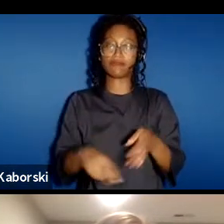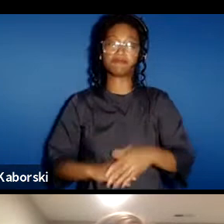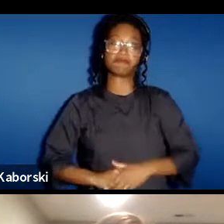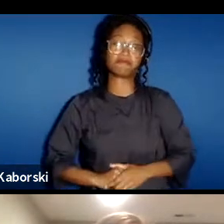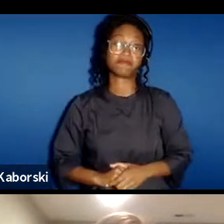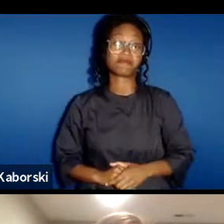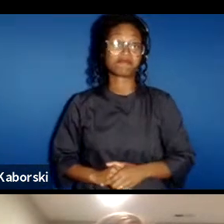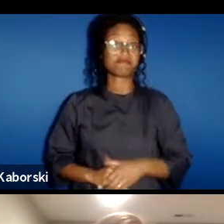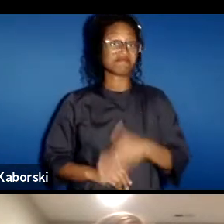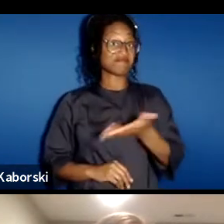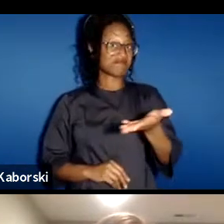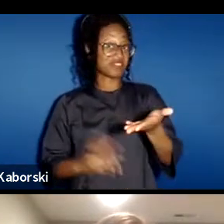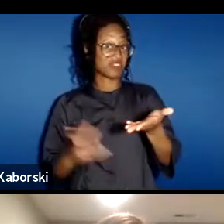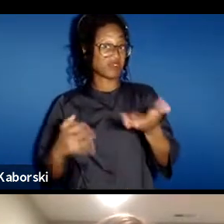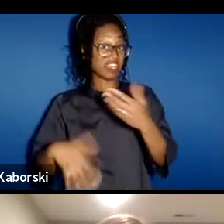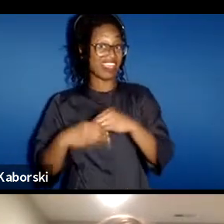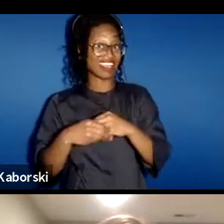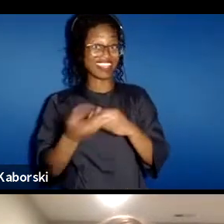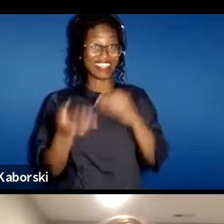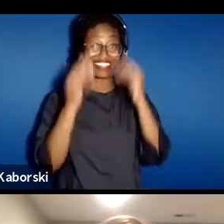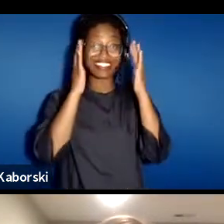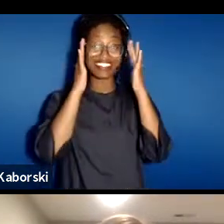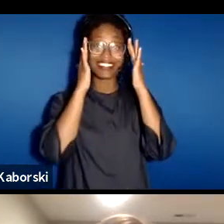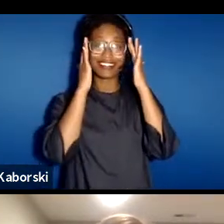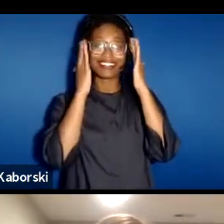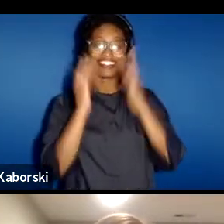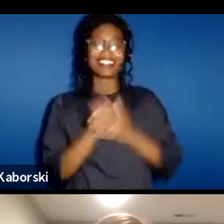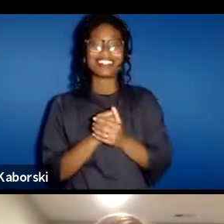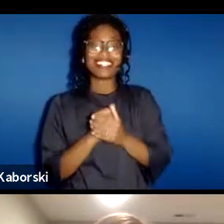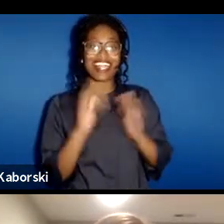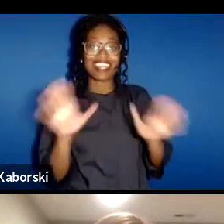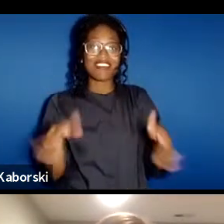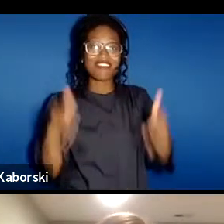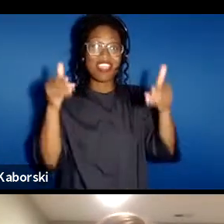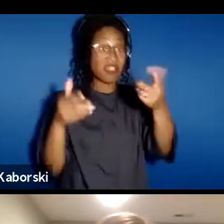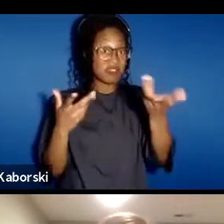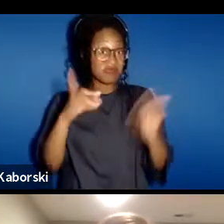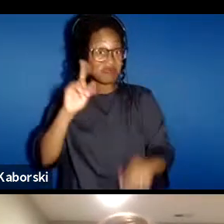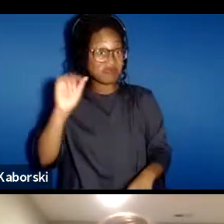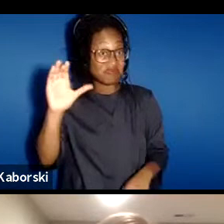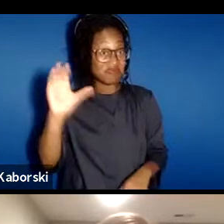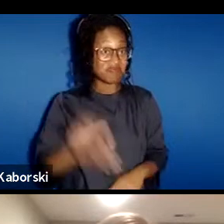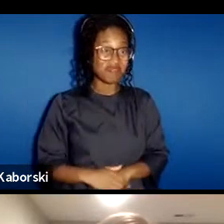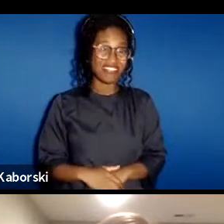Anybody else want to weigh in on that topic of elevating, Dak?